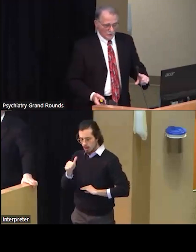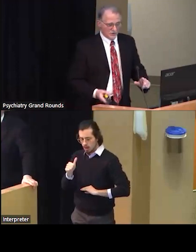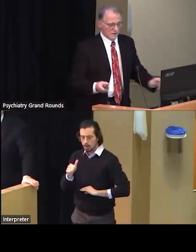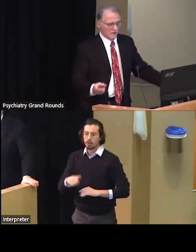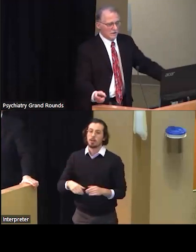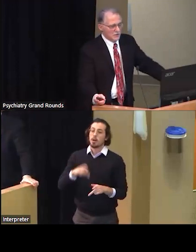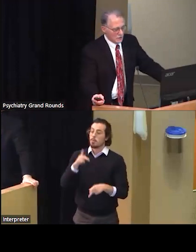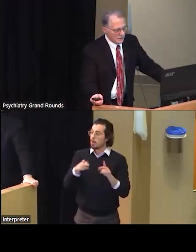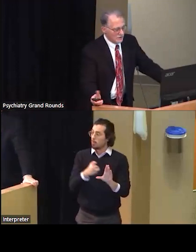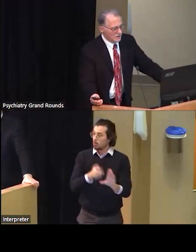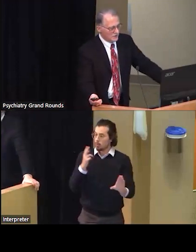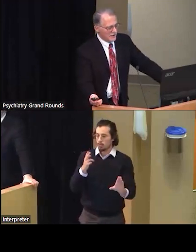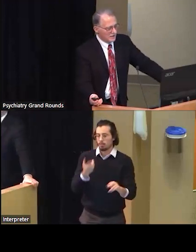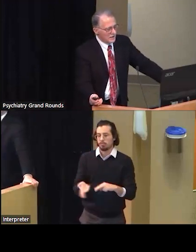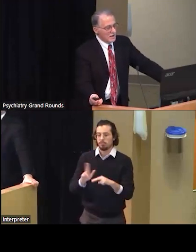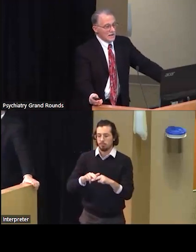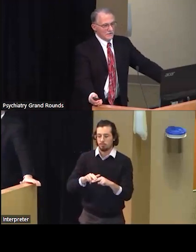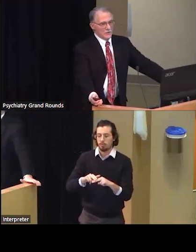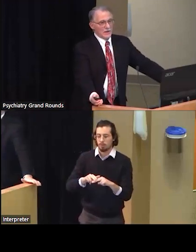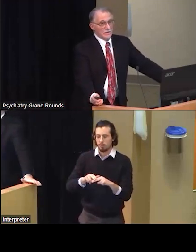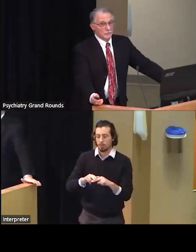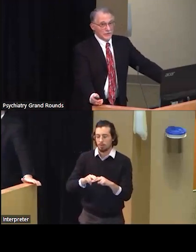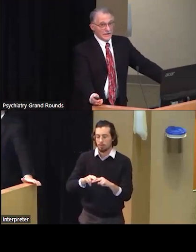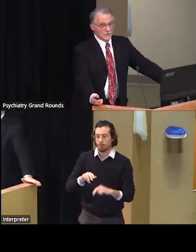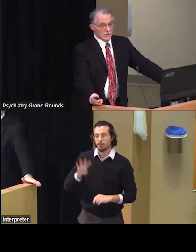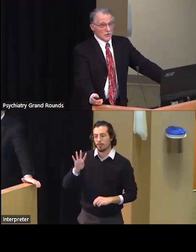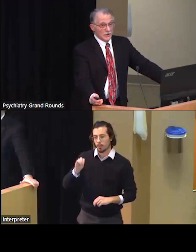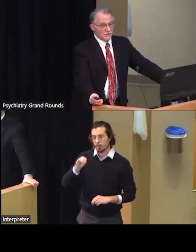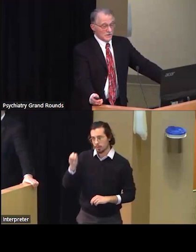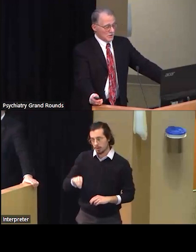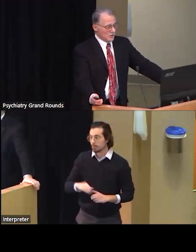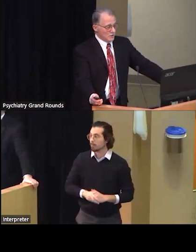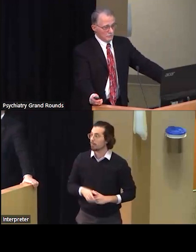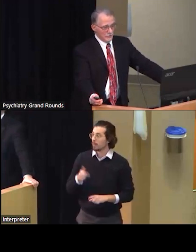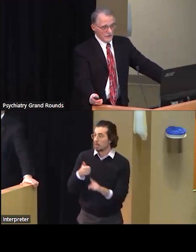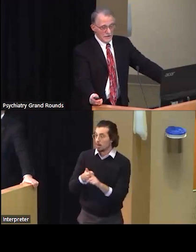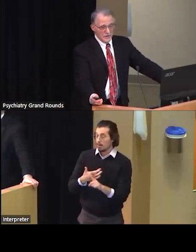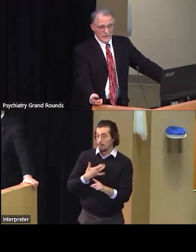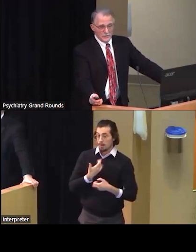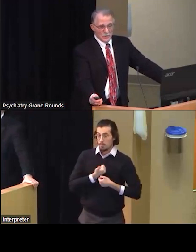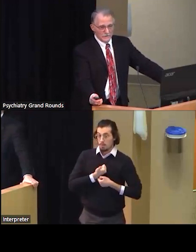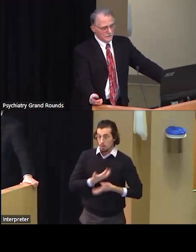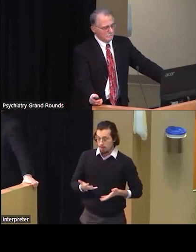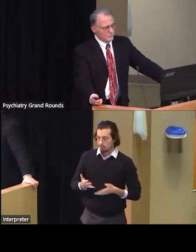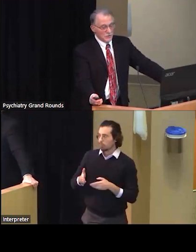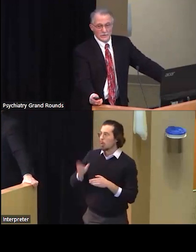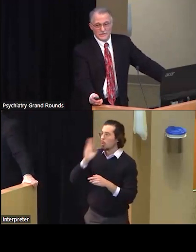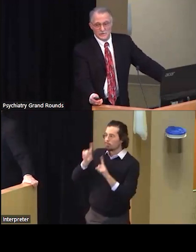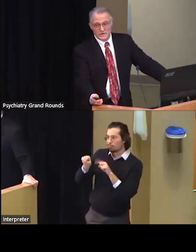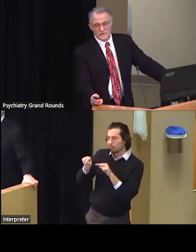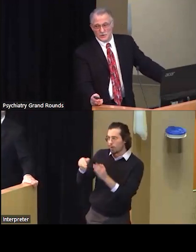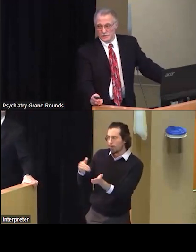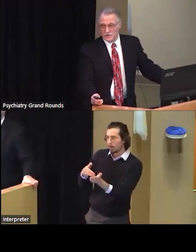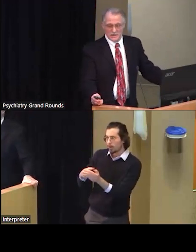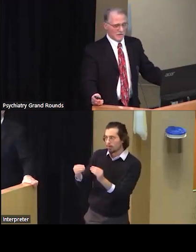costs, 40% attributed to the stress. If you are burned out, you go to your physician or APP more often. So if